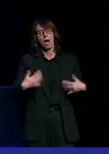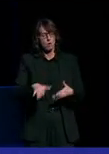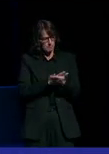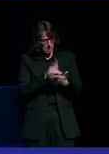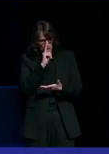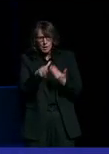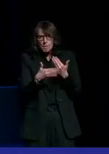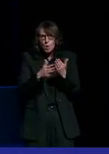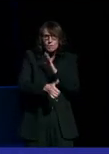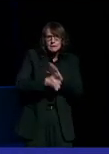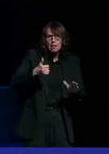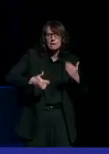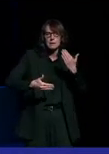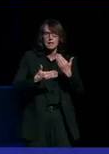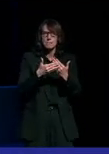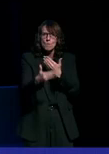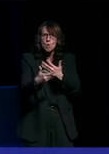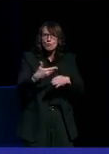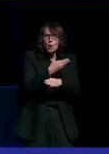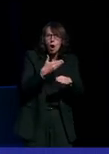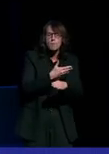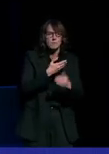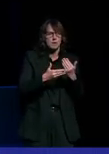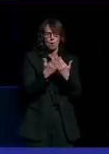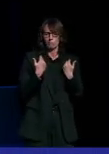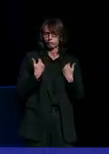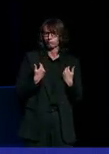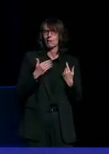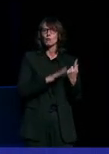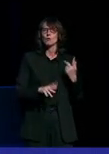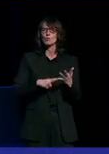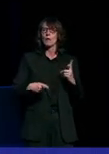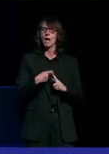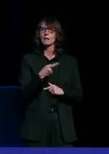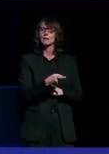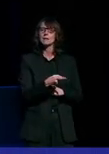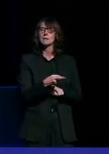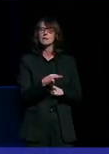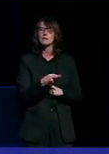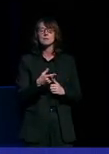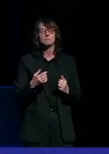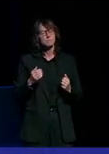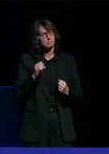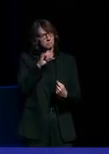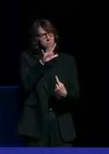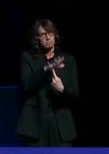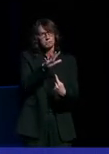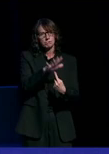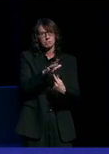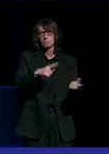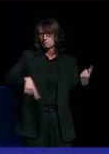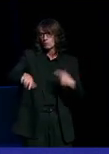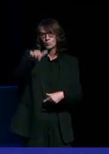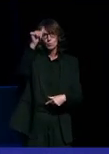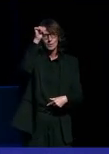jobs, skills, and prosperity to people across the nation. Now more than ever, we know the